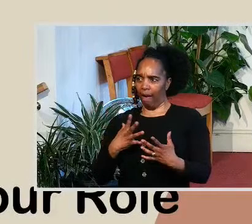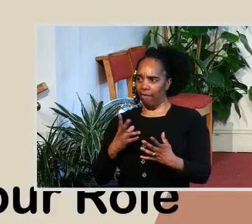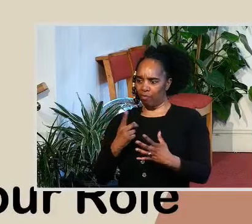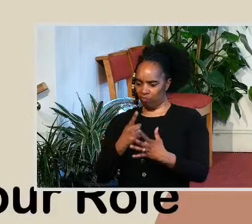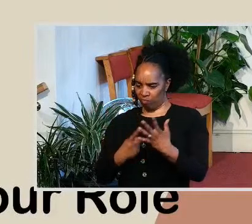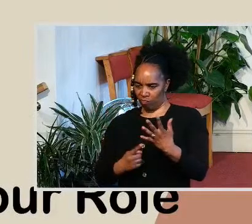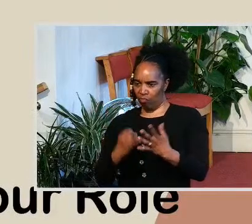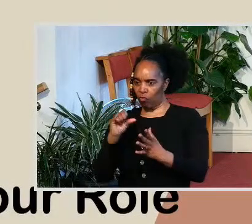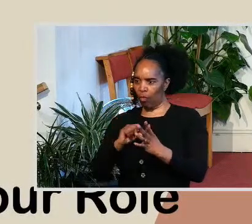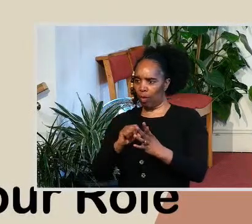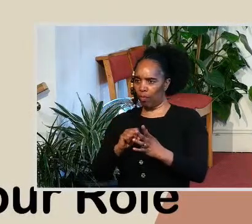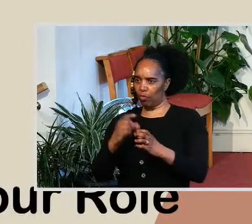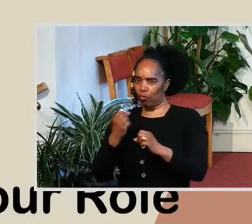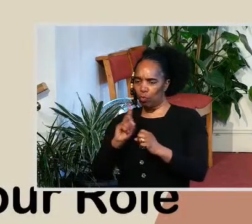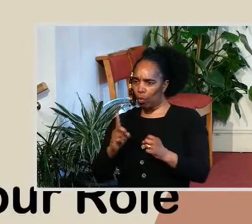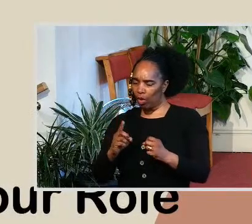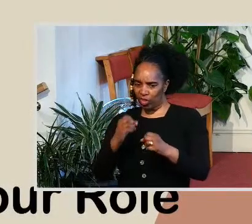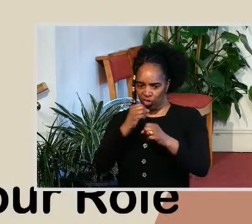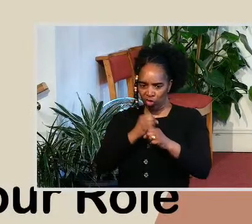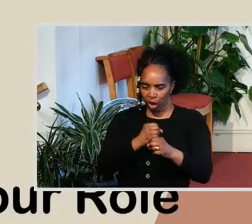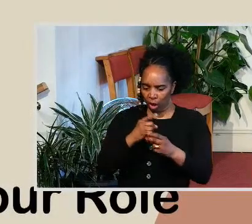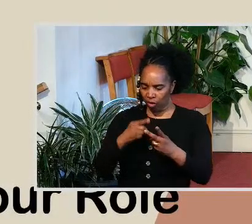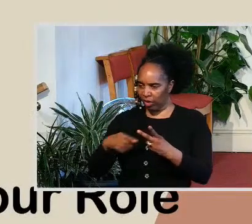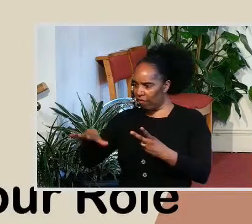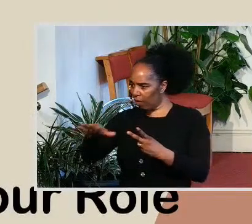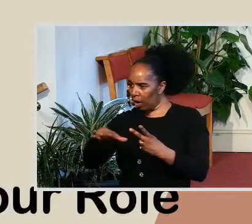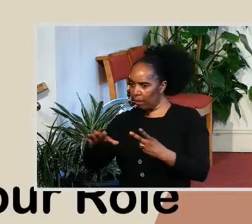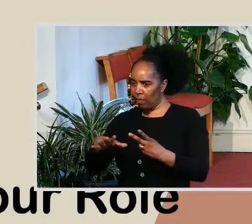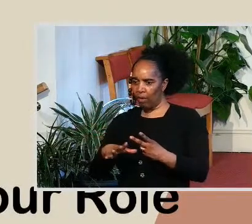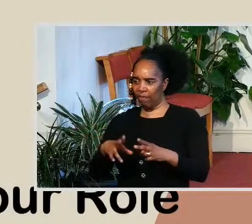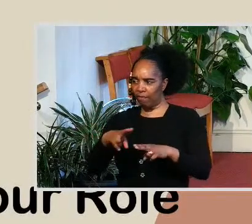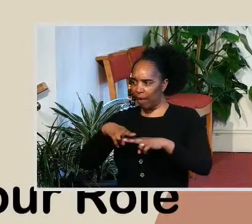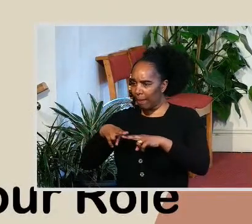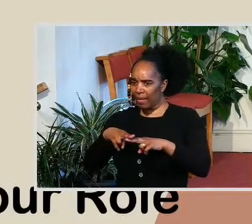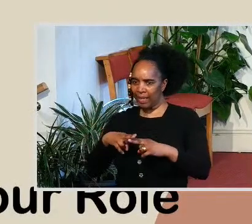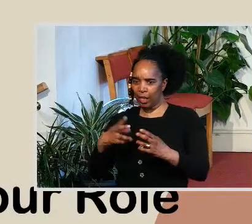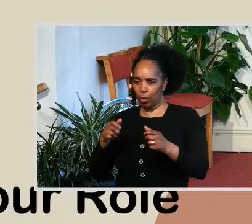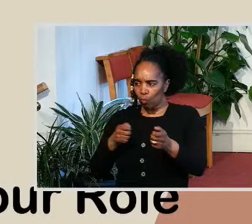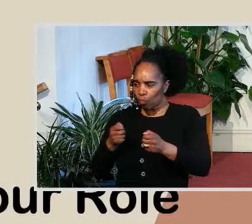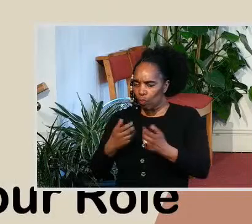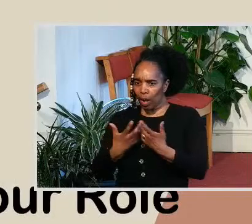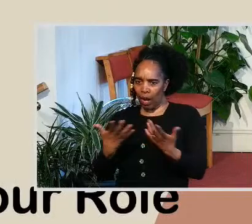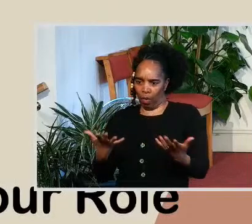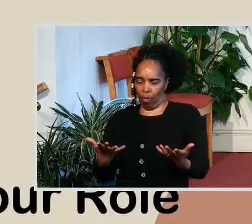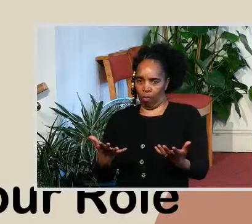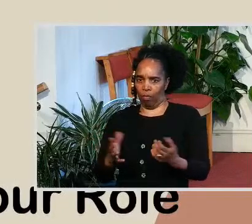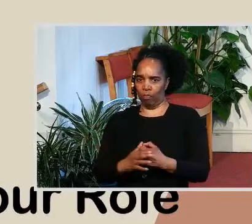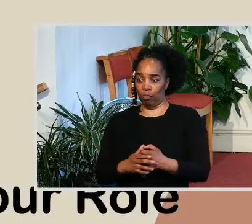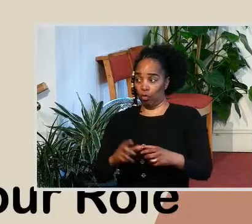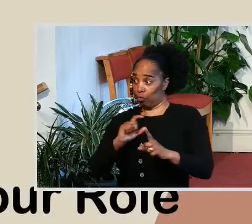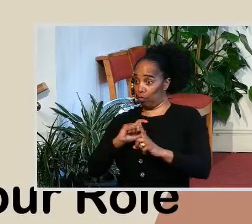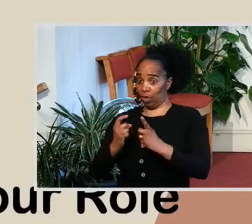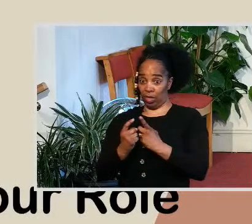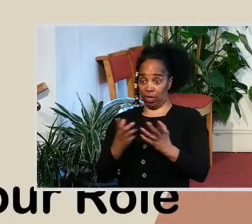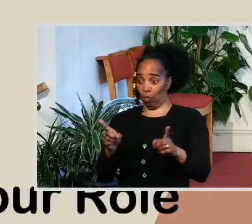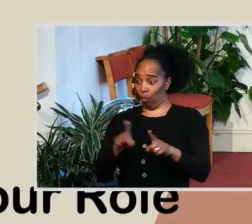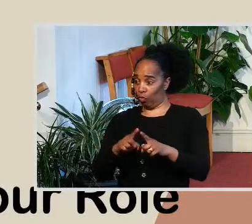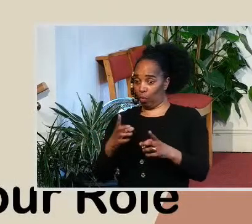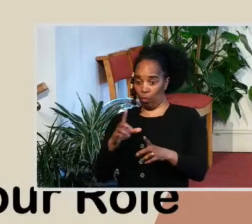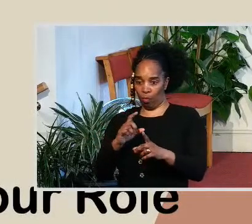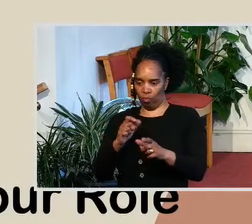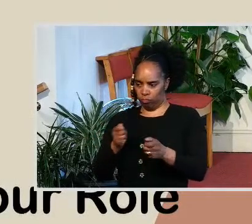to those in the church environment? How do families deal with them, and how do the community deal with